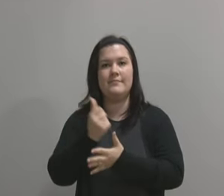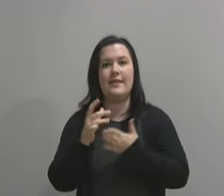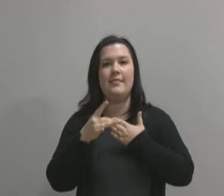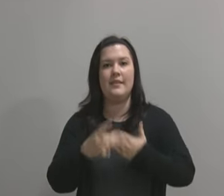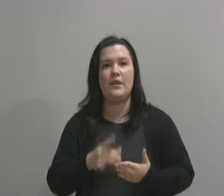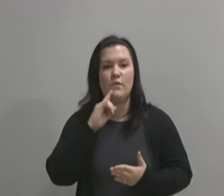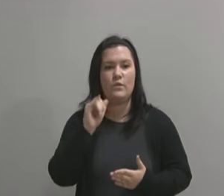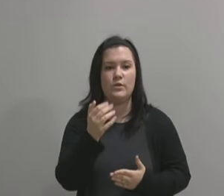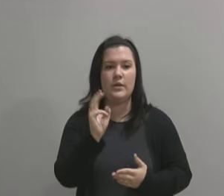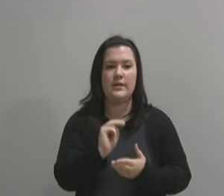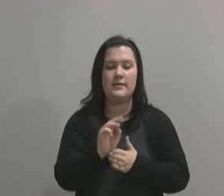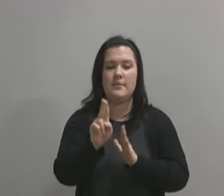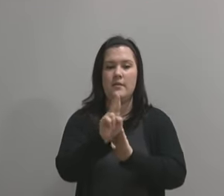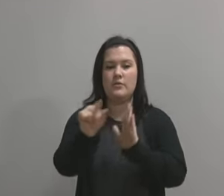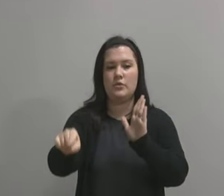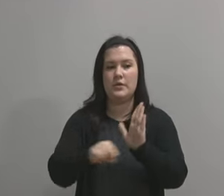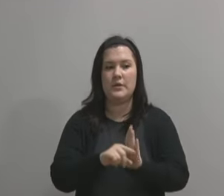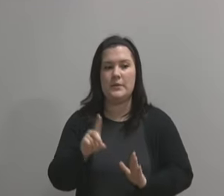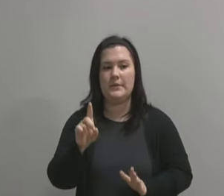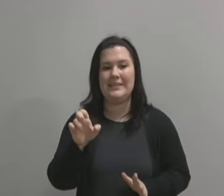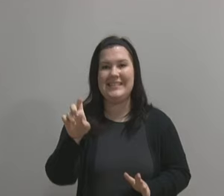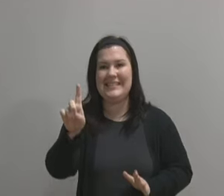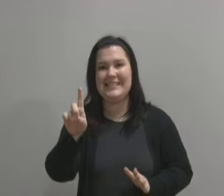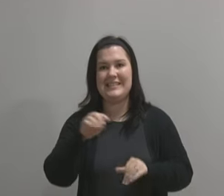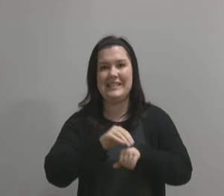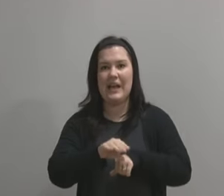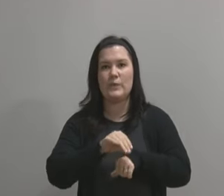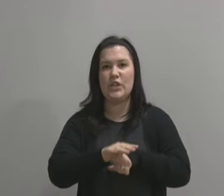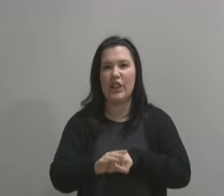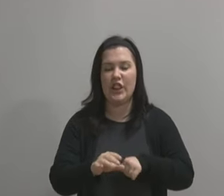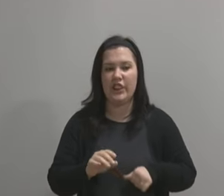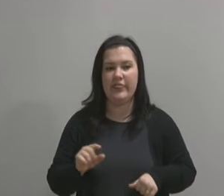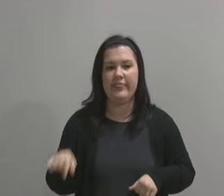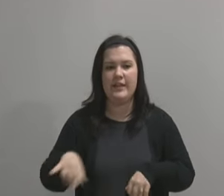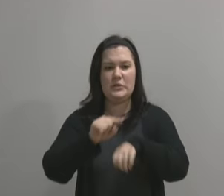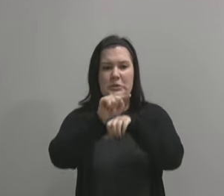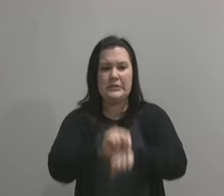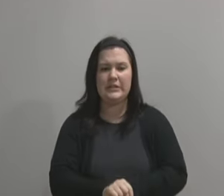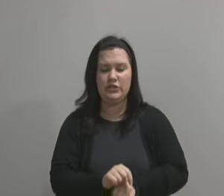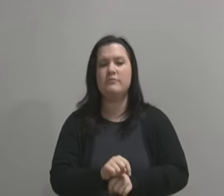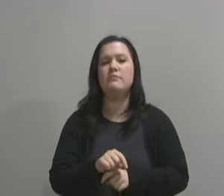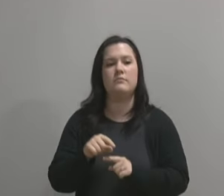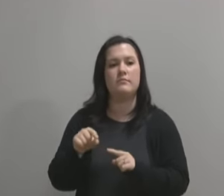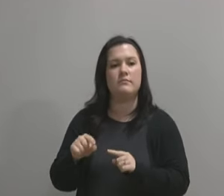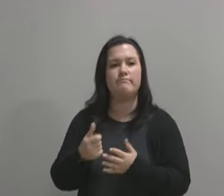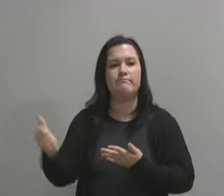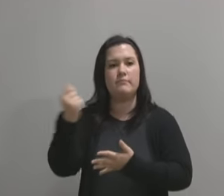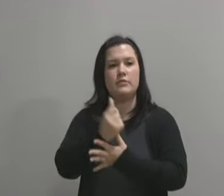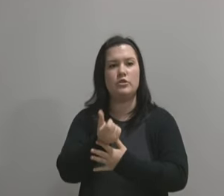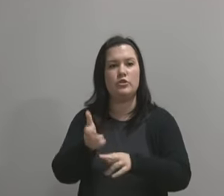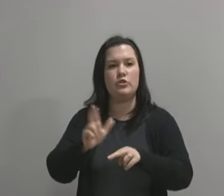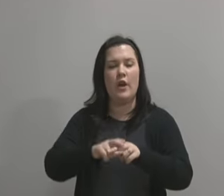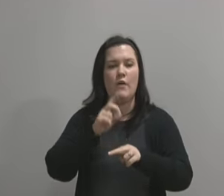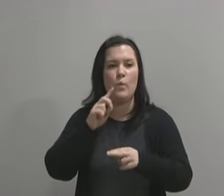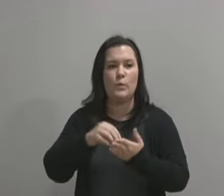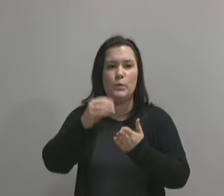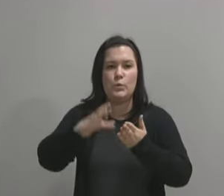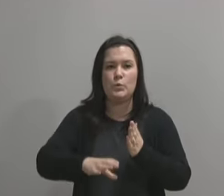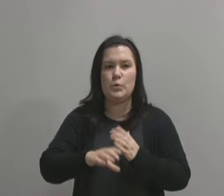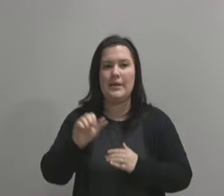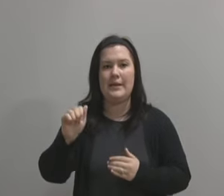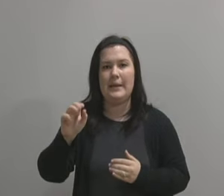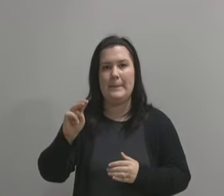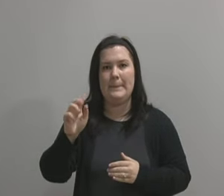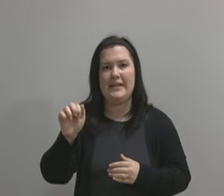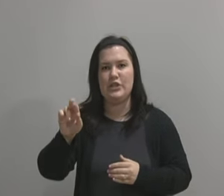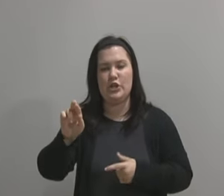JSOM Undergraduate Dean's Council, the Traditions Executive Chair for the Student Ambassador Program,